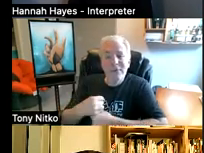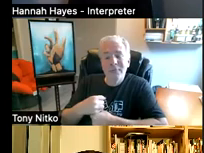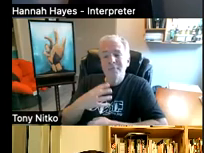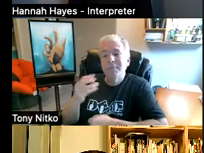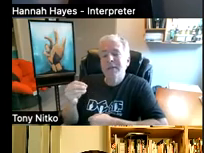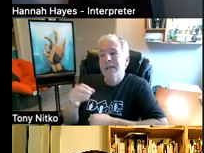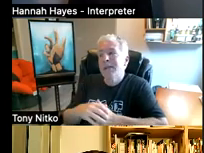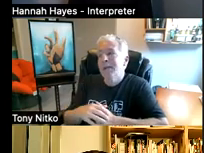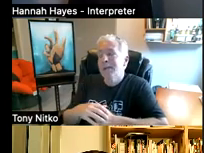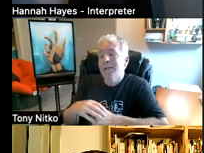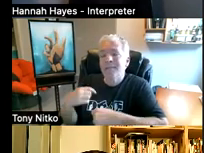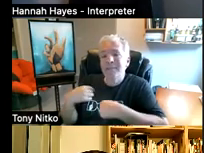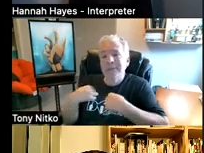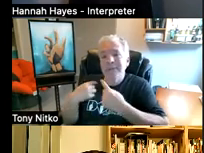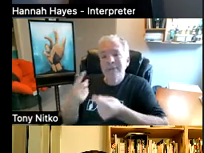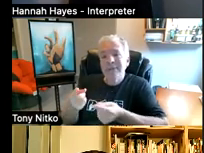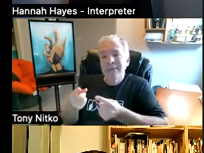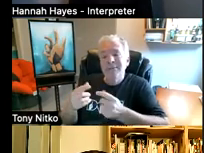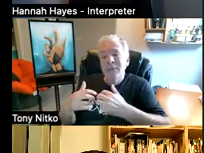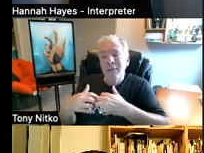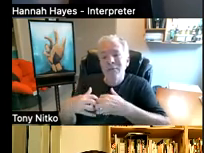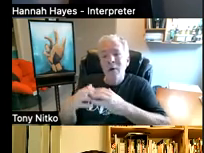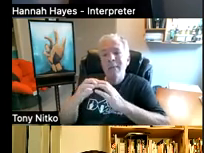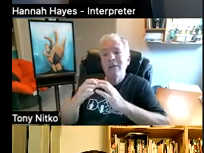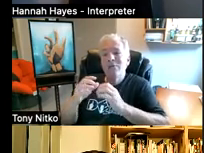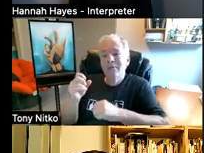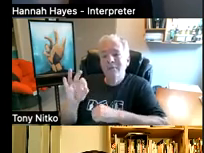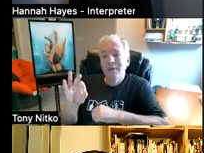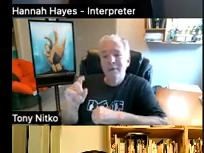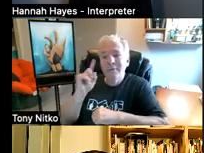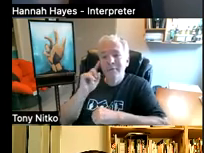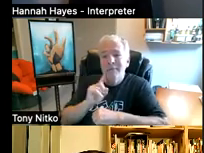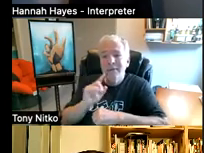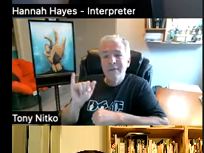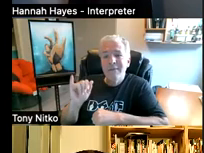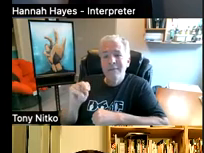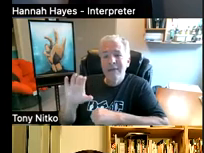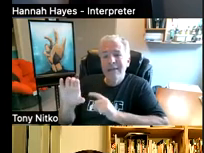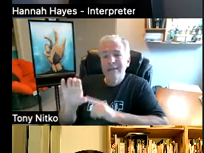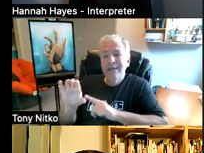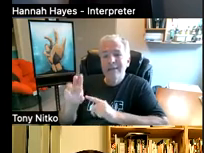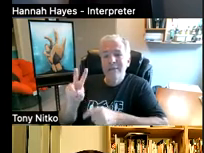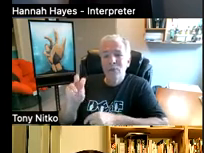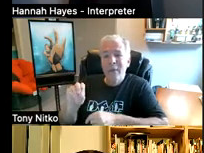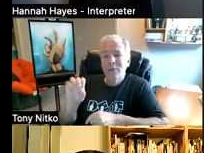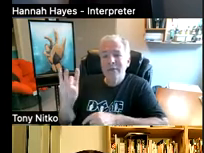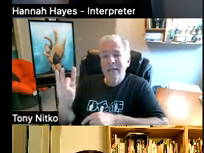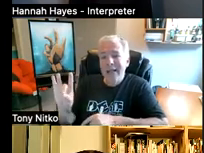I've worked at Deaf Inc. now for 13 years, and since the foundation of Deaf